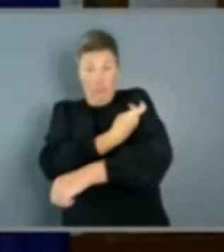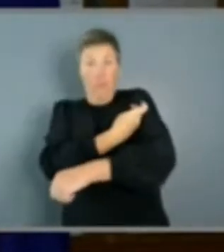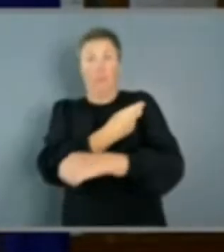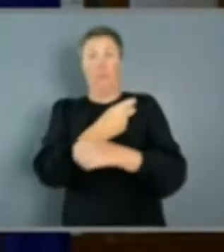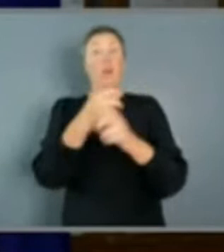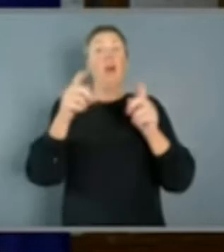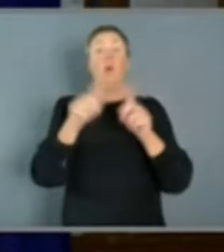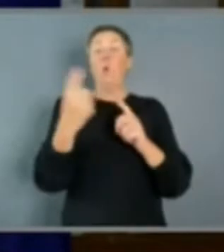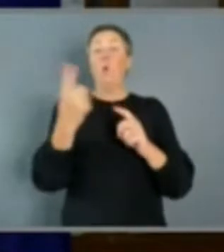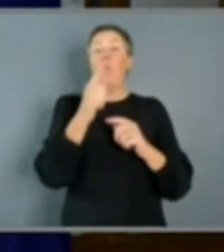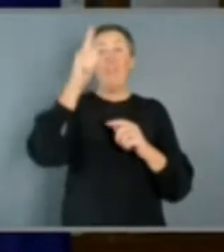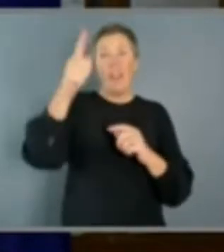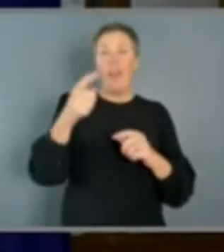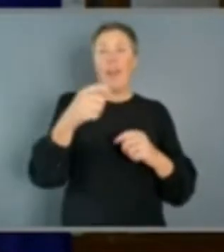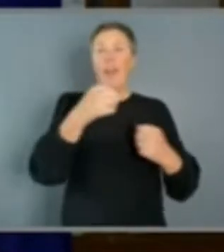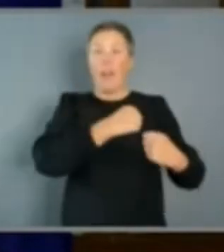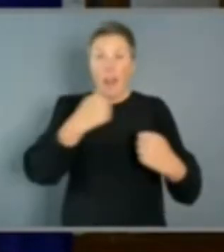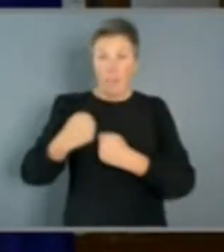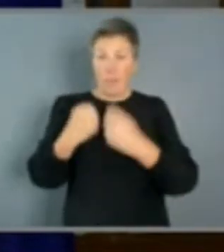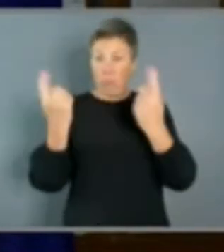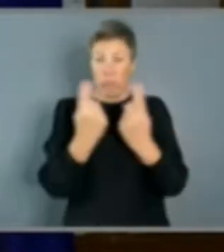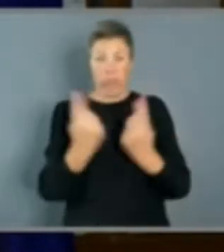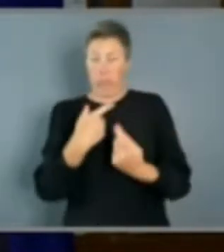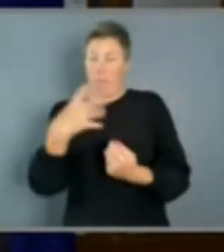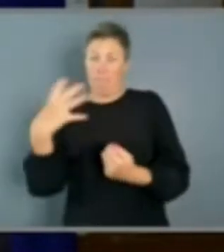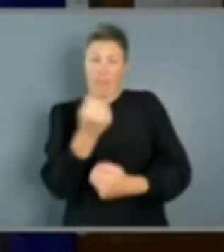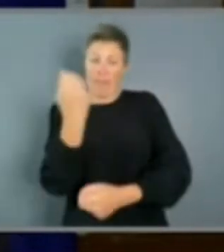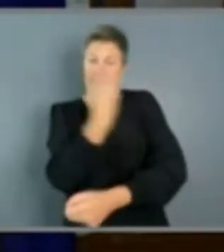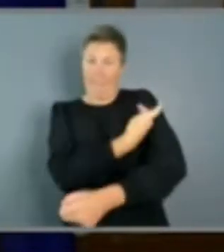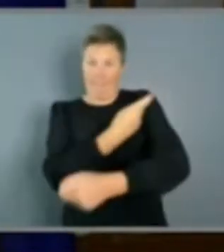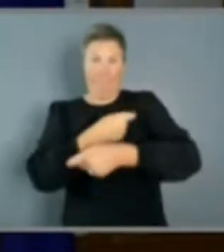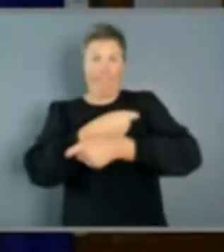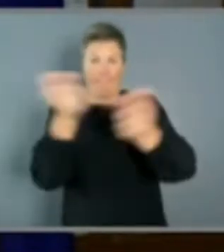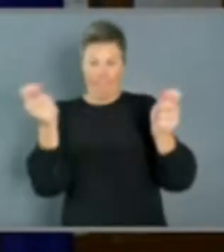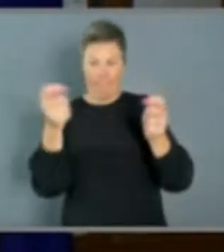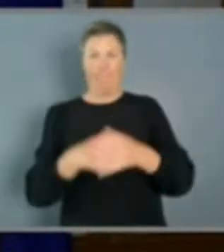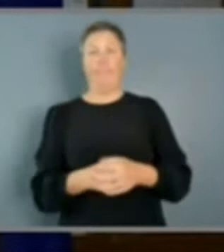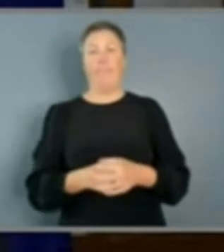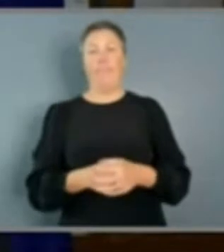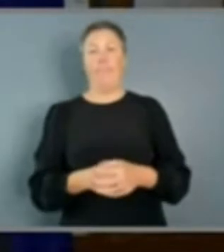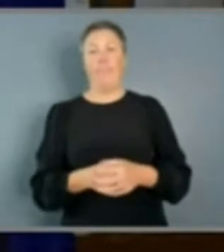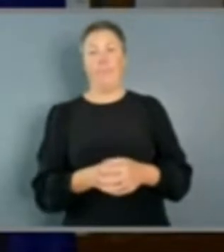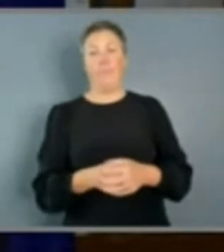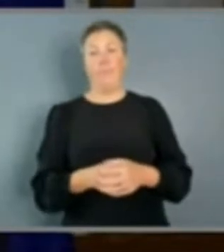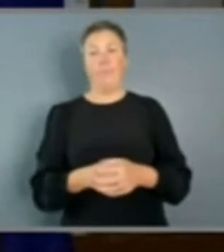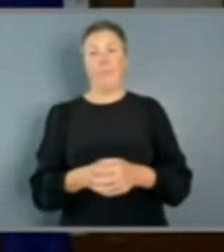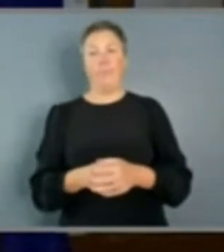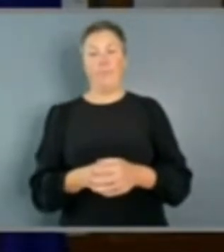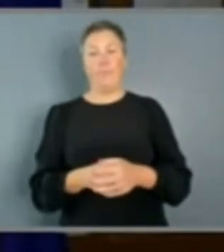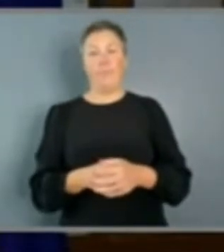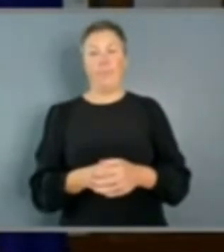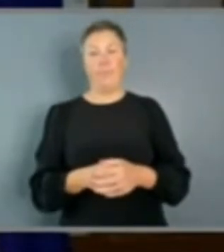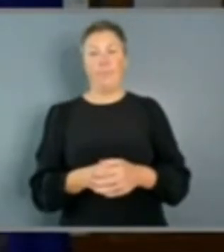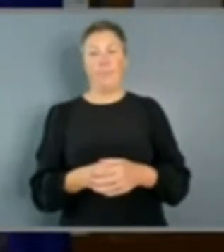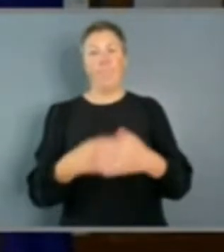workers and others that are up there, is a very important component of this. Just in terms of the medical rationale for this, of